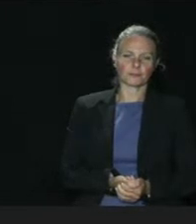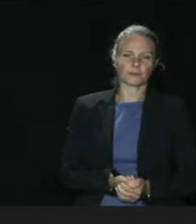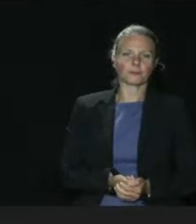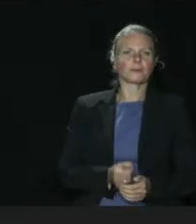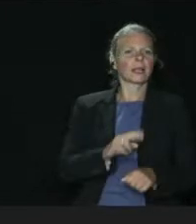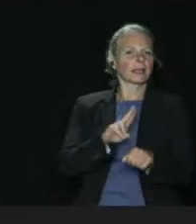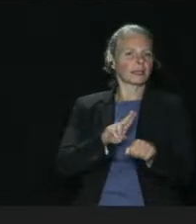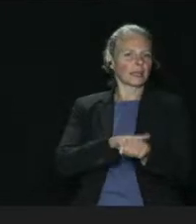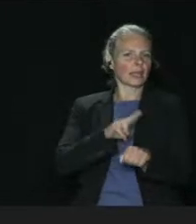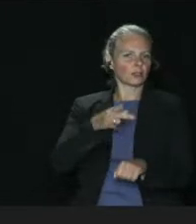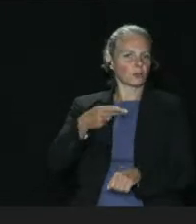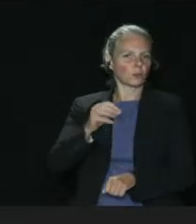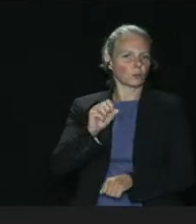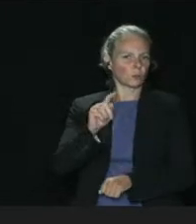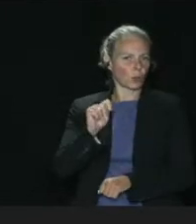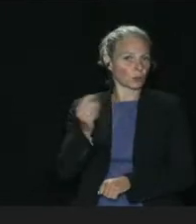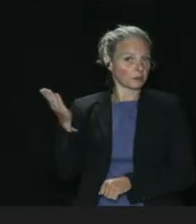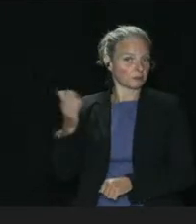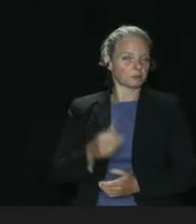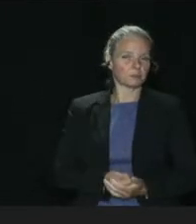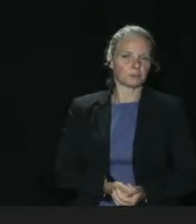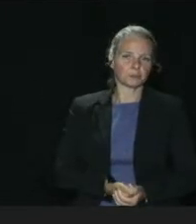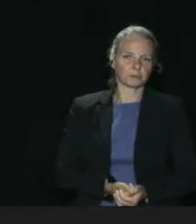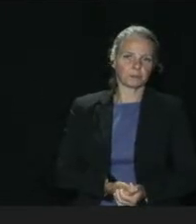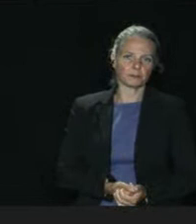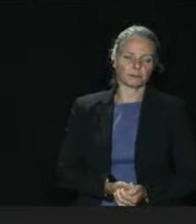National Post. Your line is open. À vous la parole.